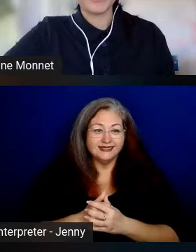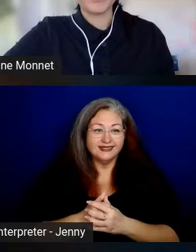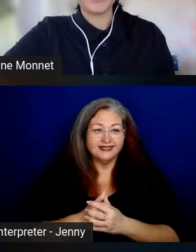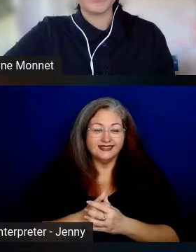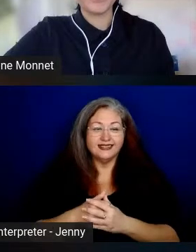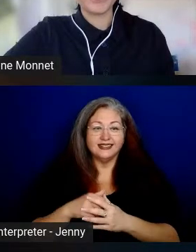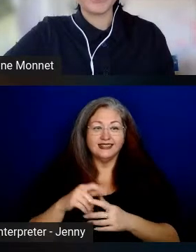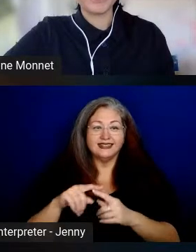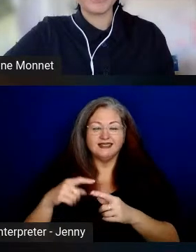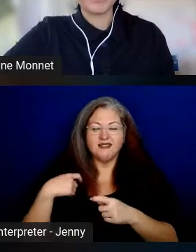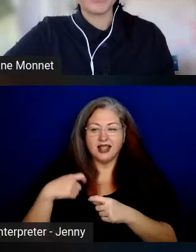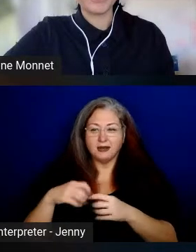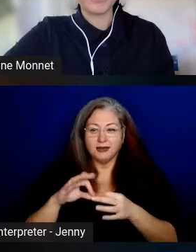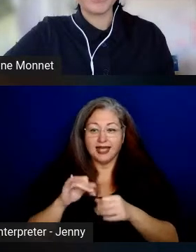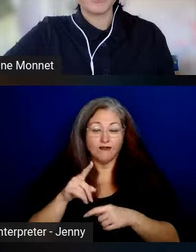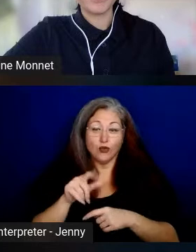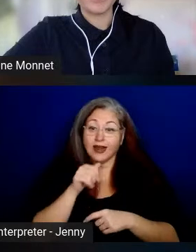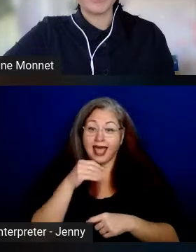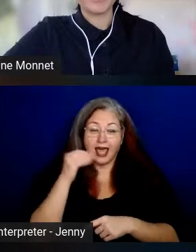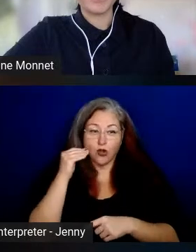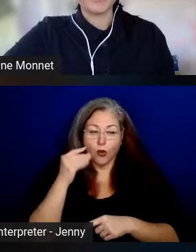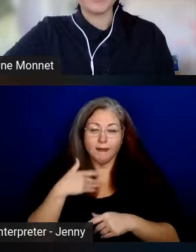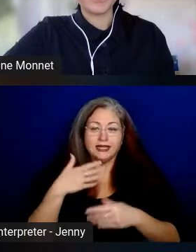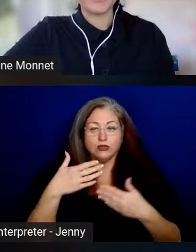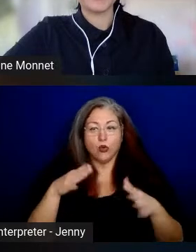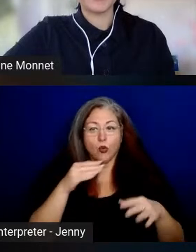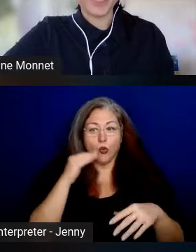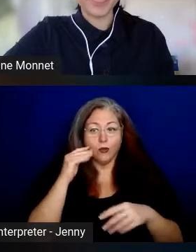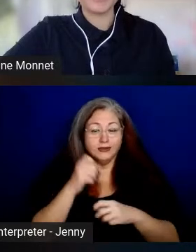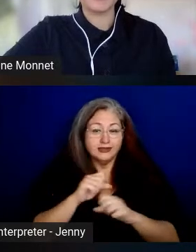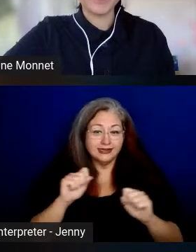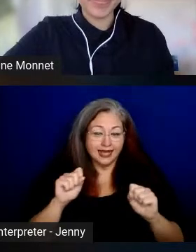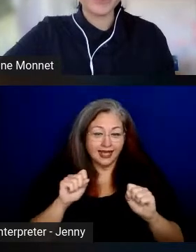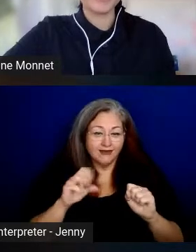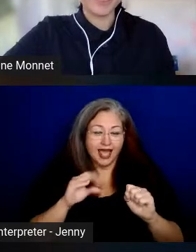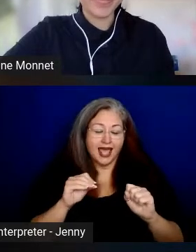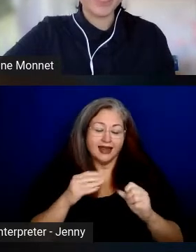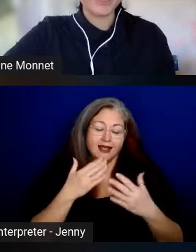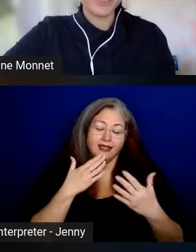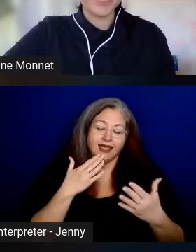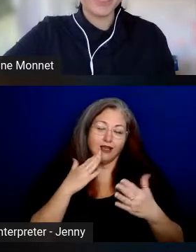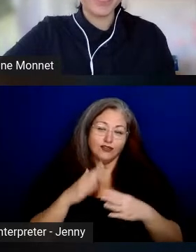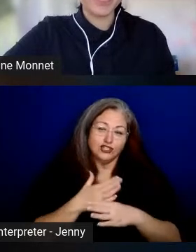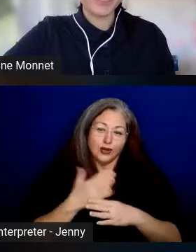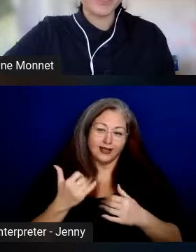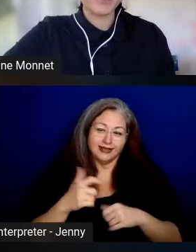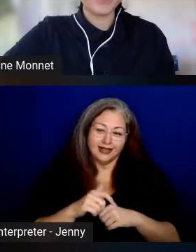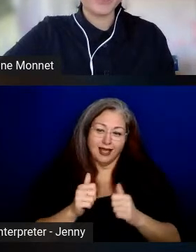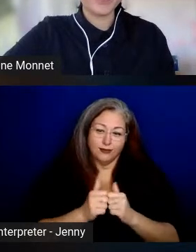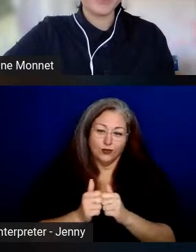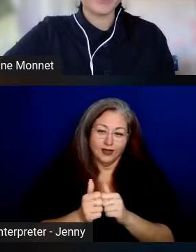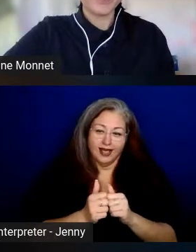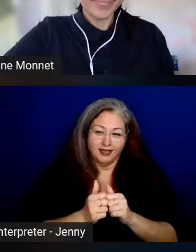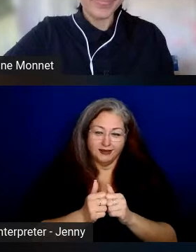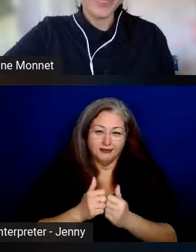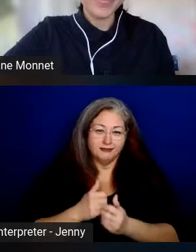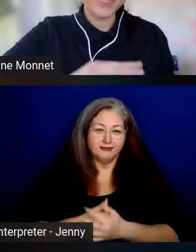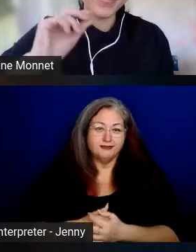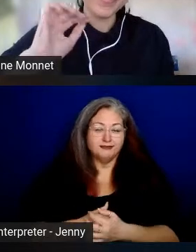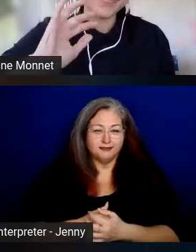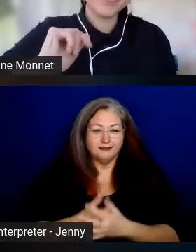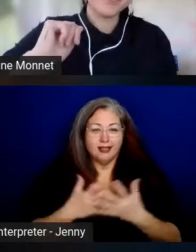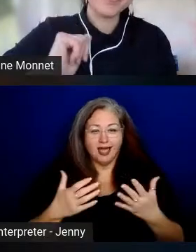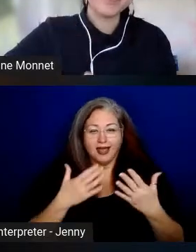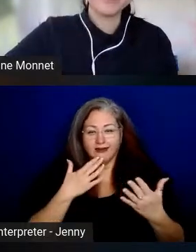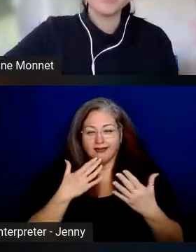everybody. If you're not home, may you get home safe. And thank you for sharing this time with us. Muchas gracias. Thank you,